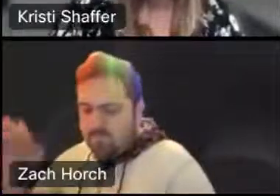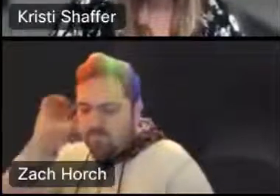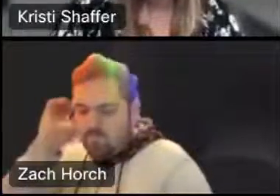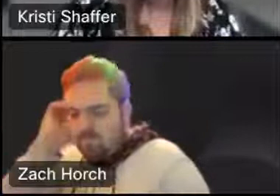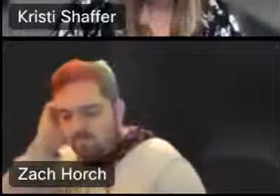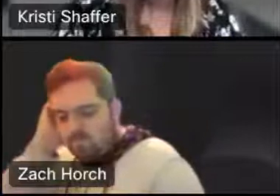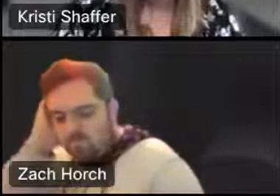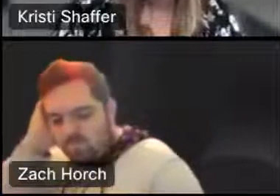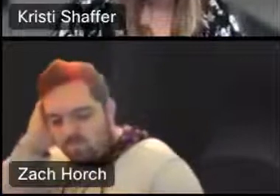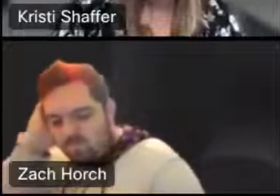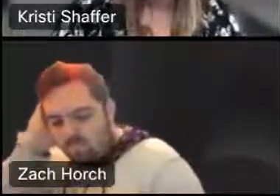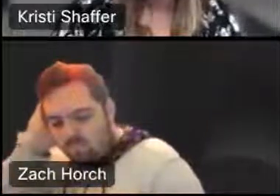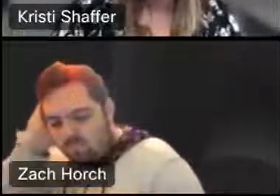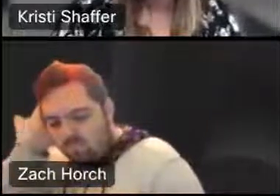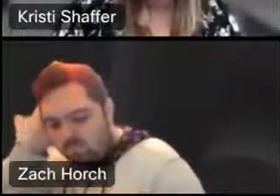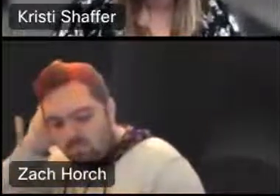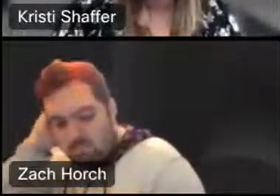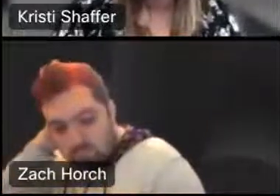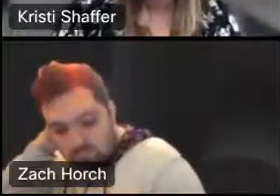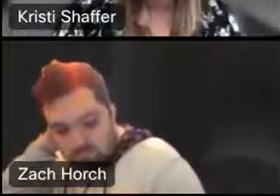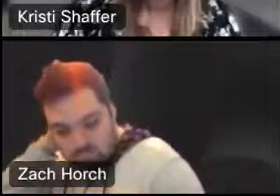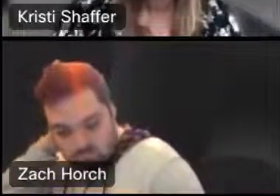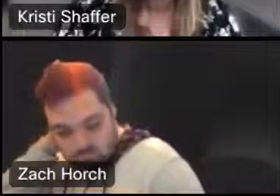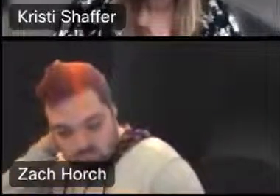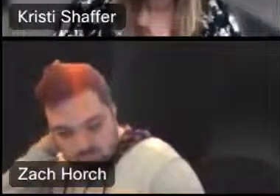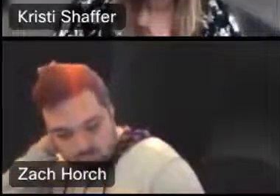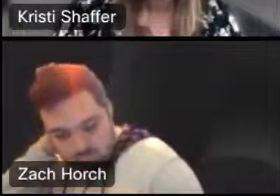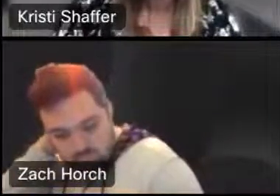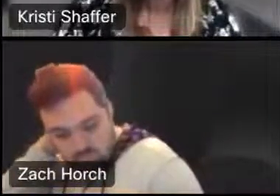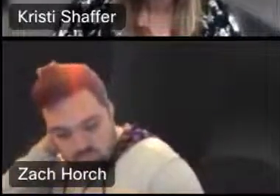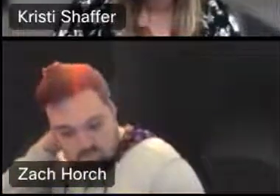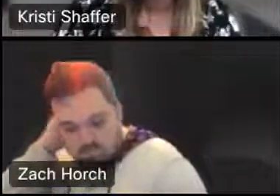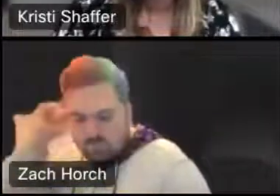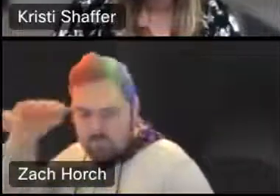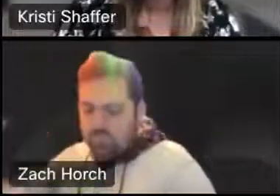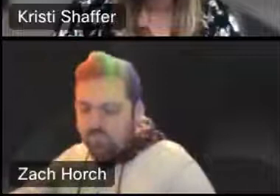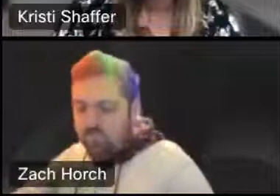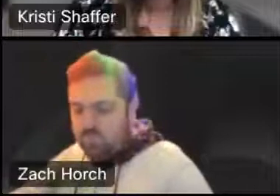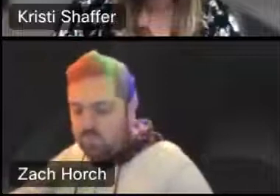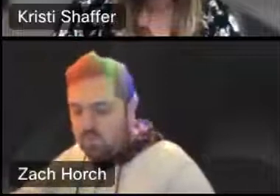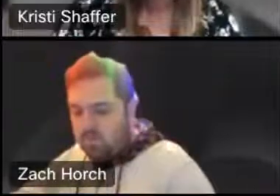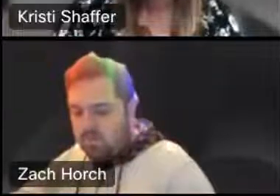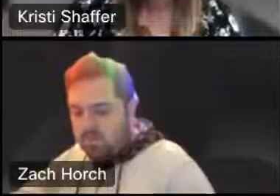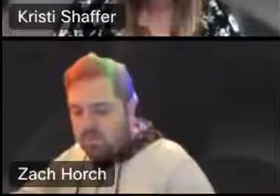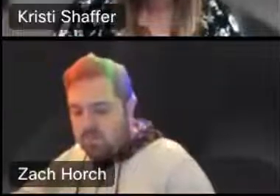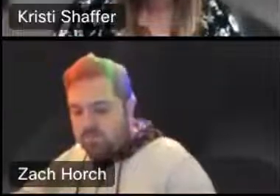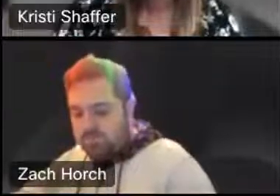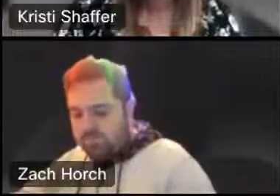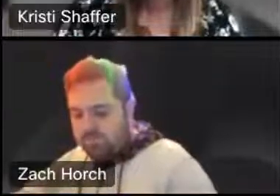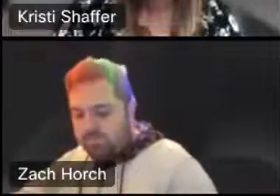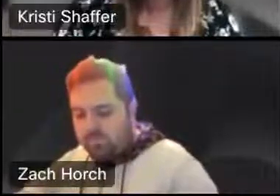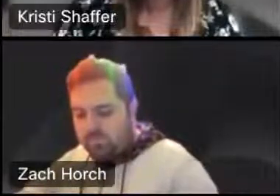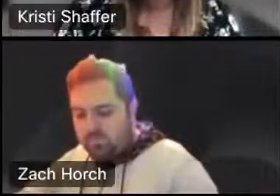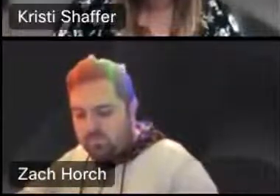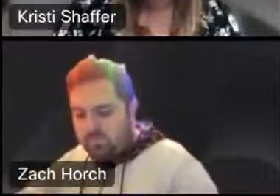And again, we did not end up with a ton of job seekers, but we did do a call out to service coordinators to see who was around. And